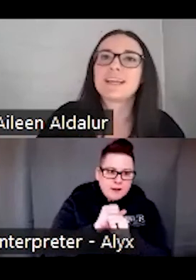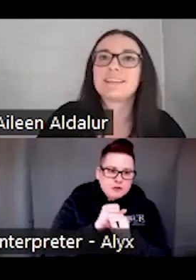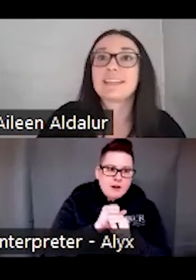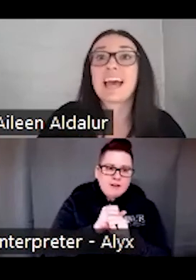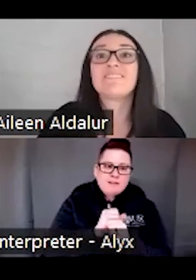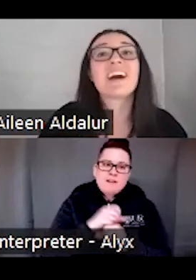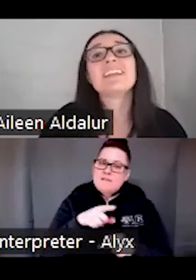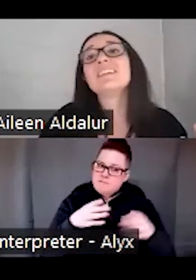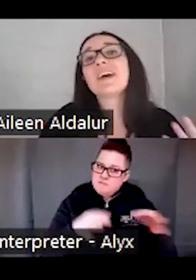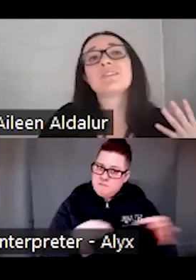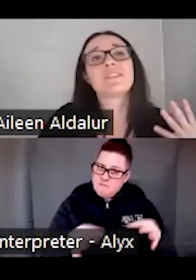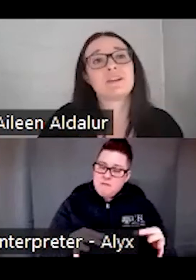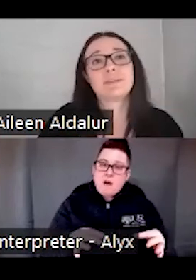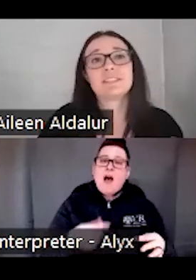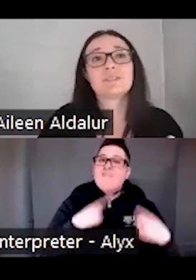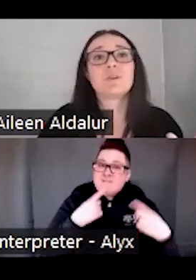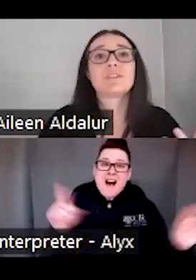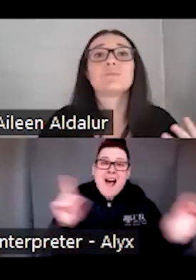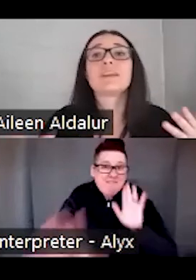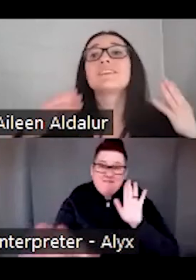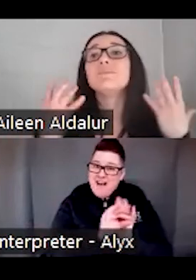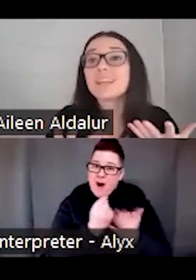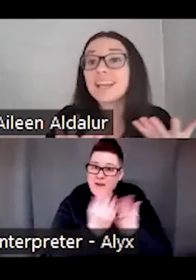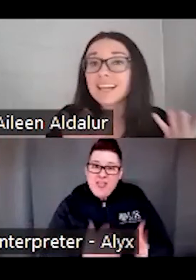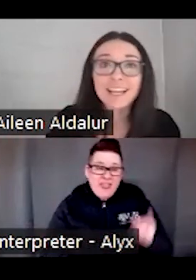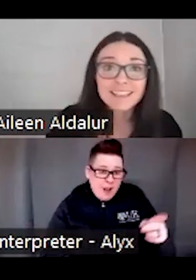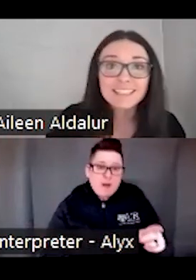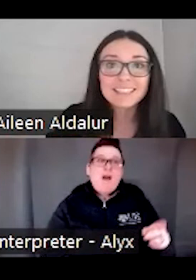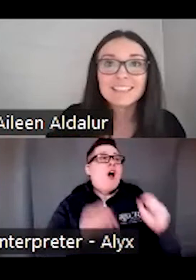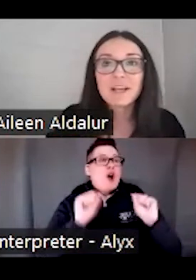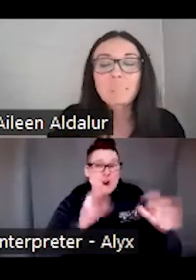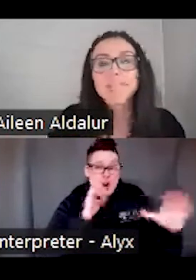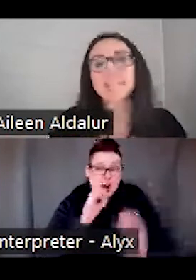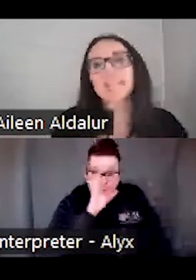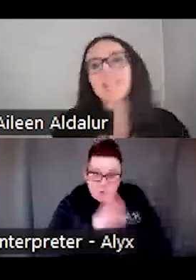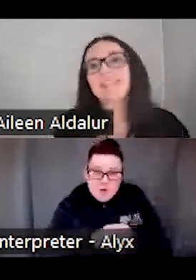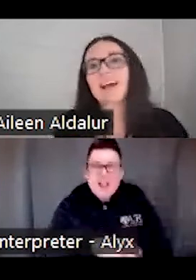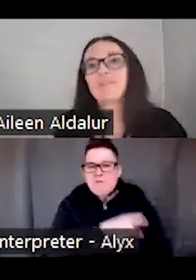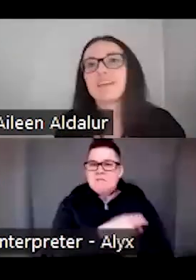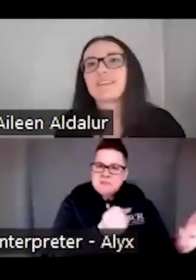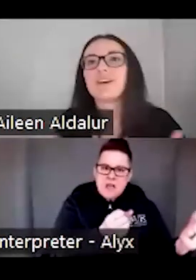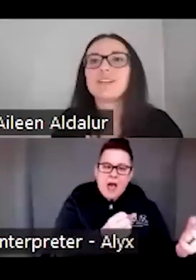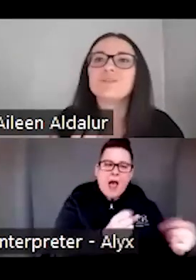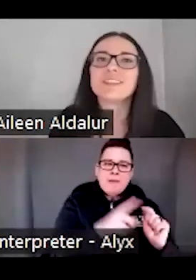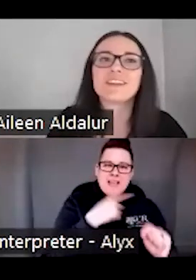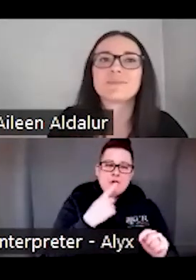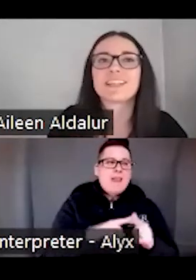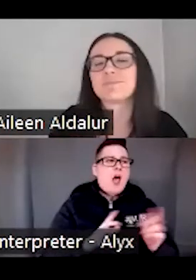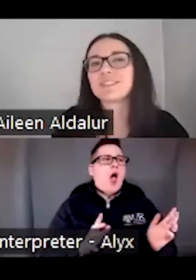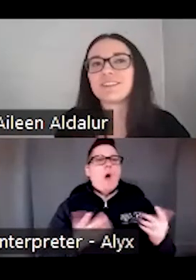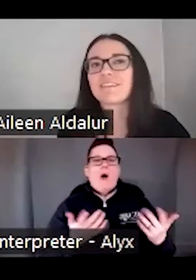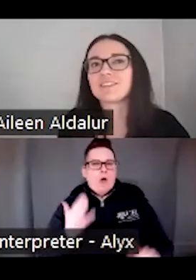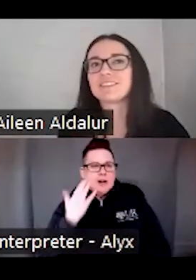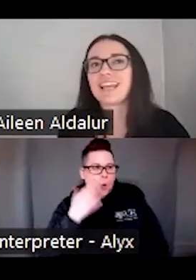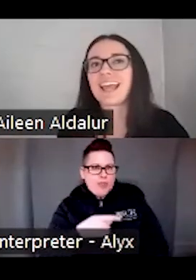person explained that they had finally found a therapist with whom they could communicate directly, but then it turned out that they already knew the therapist